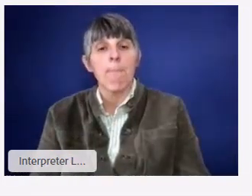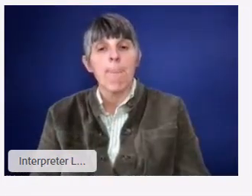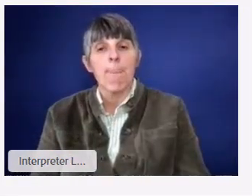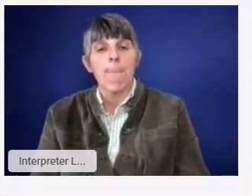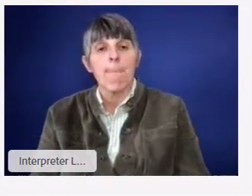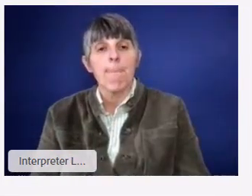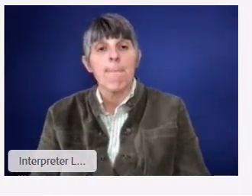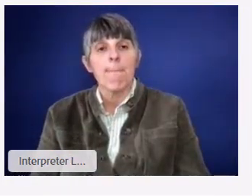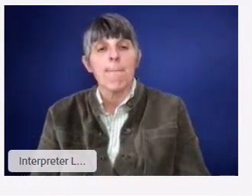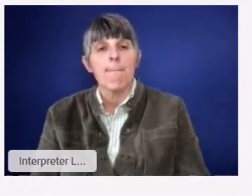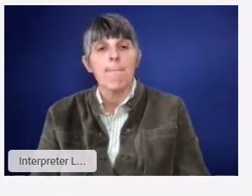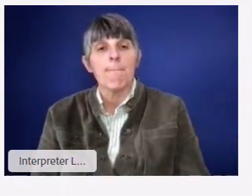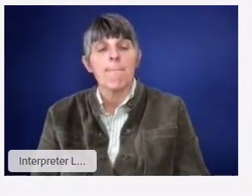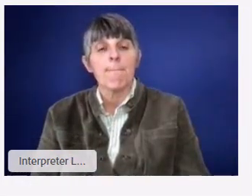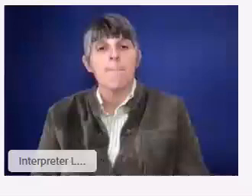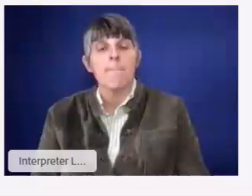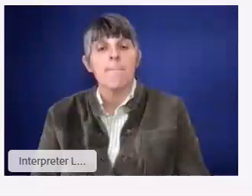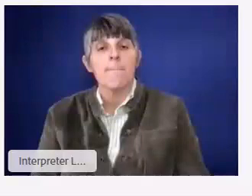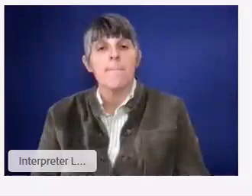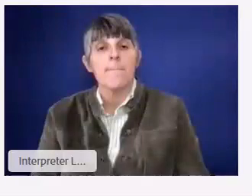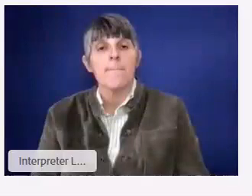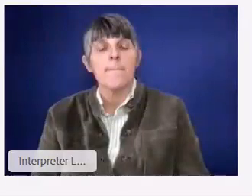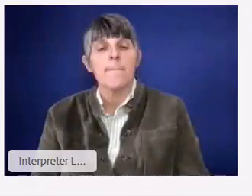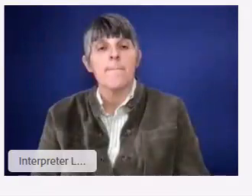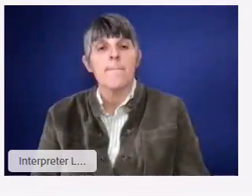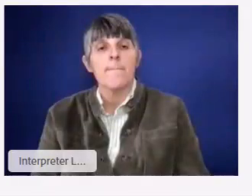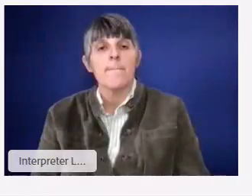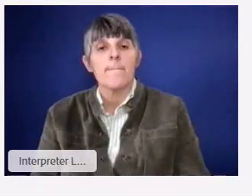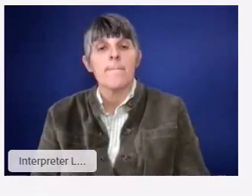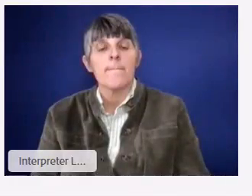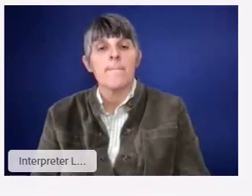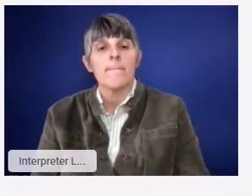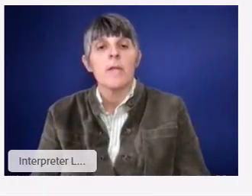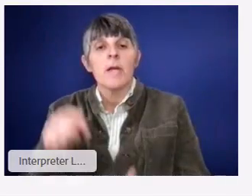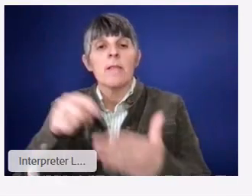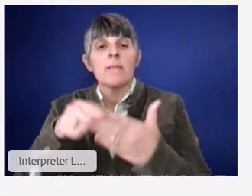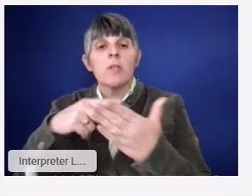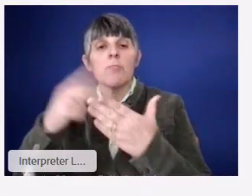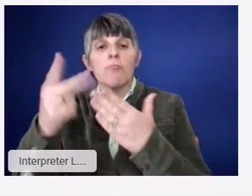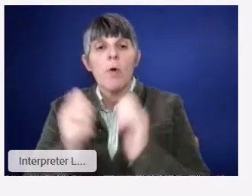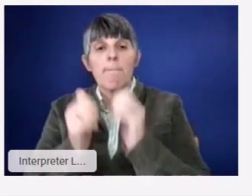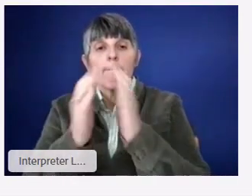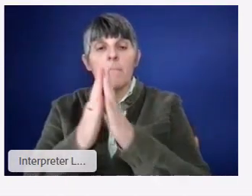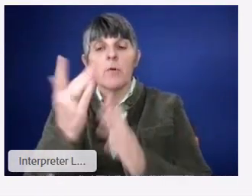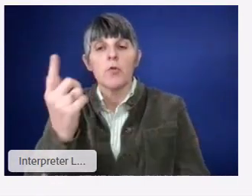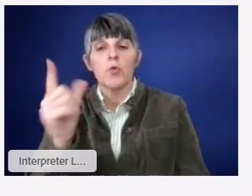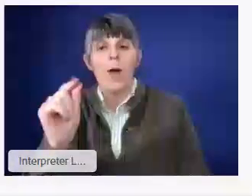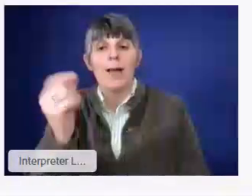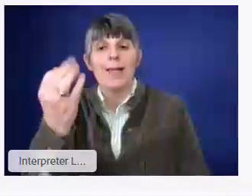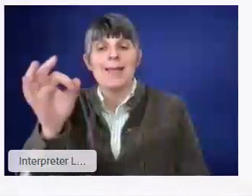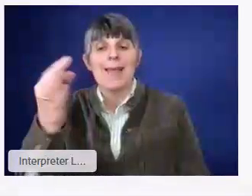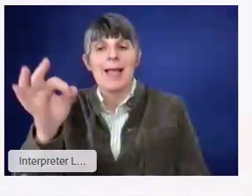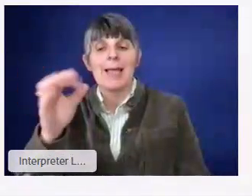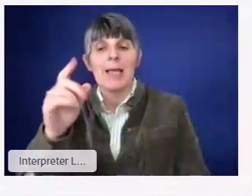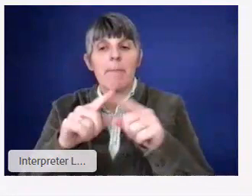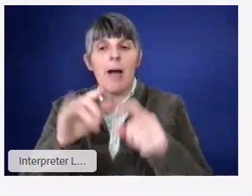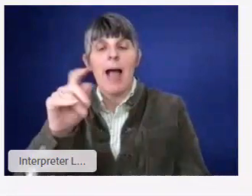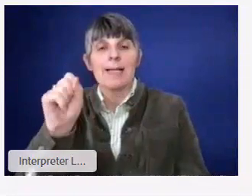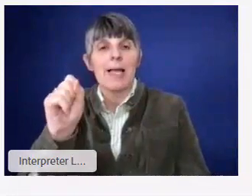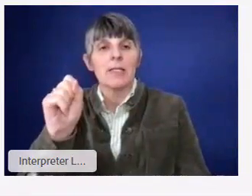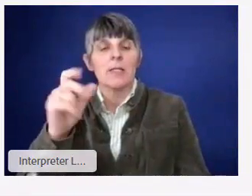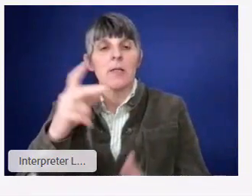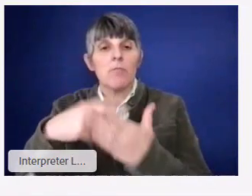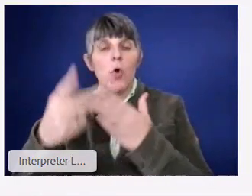So ITS4US development program, deployment program was launched in 2019 by the ITS Joint Program Office